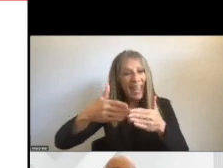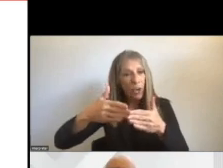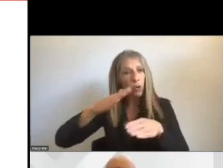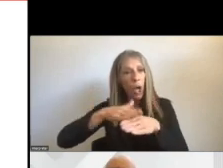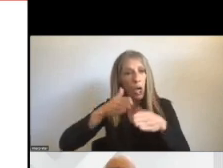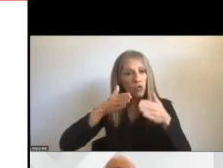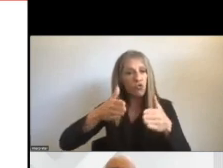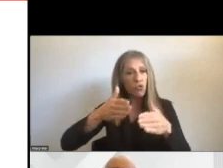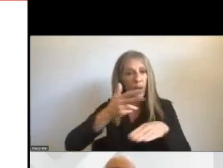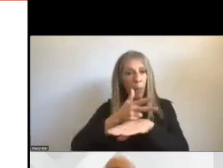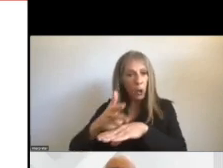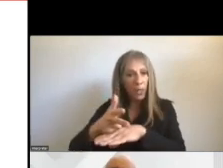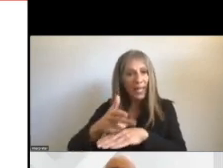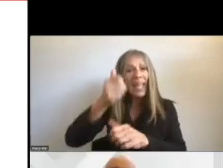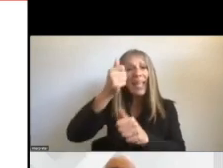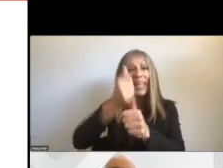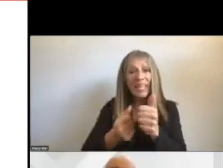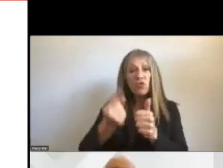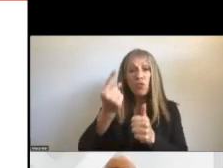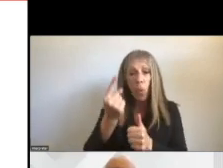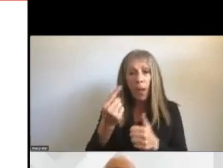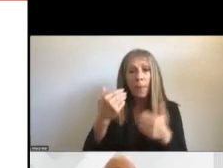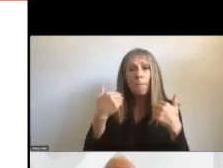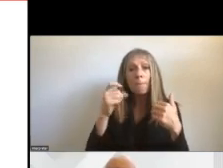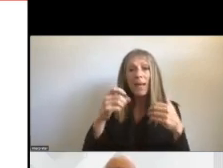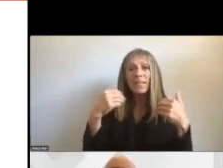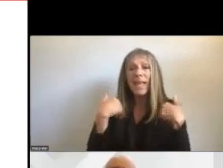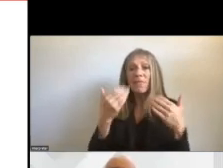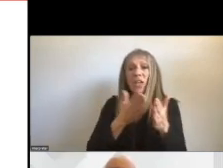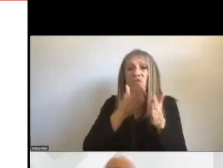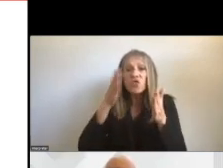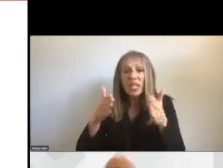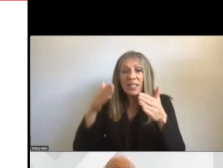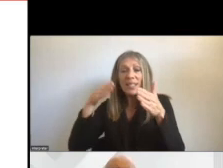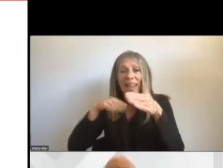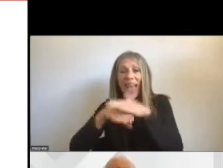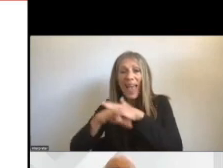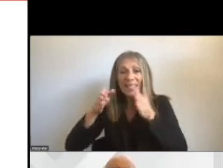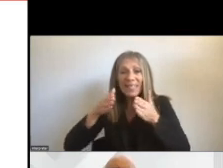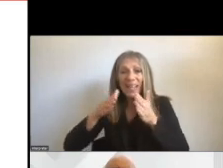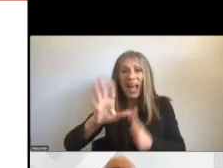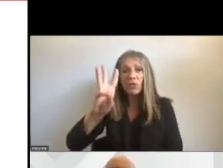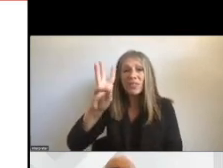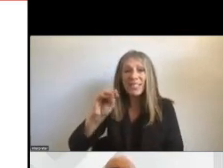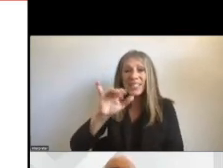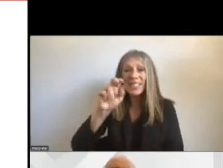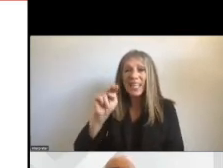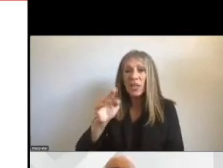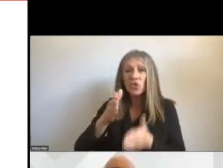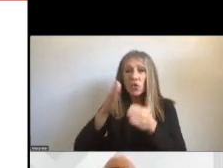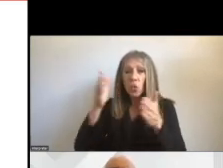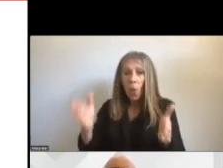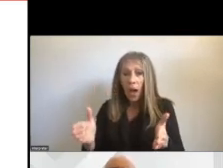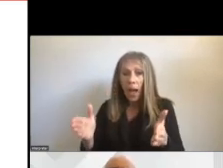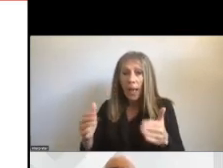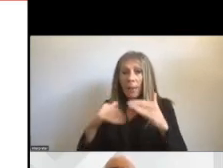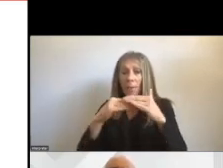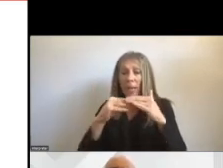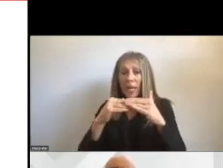spaces provided may have the same dimensions as the adjacent parallel on-street parking spaces if they're provided nearest